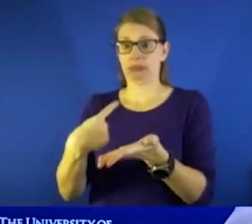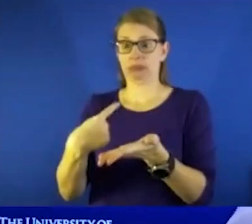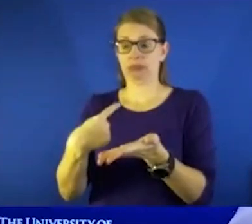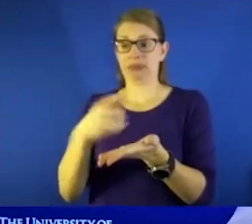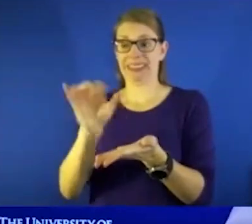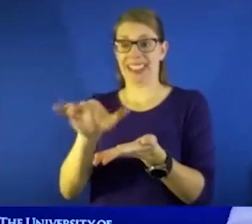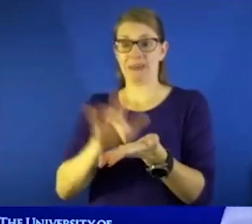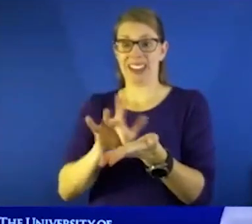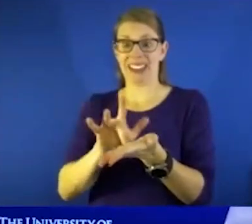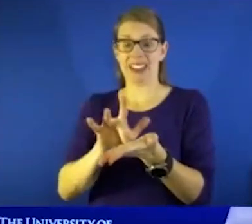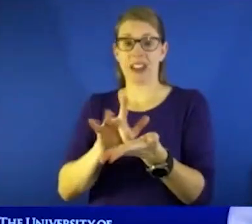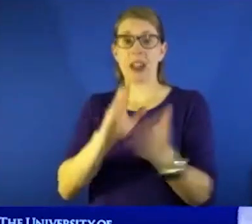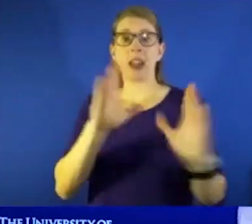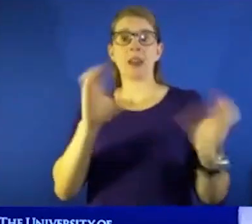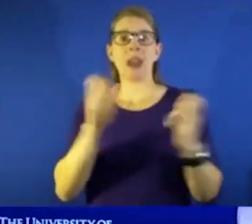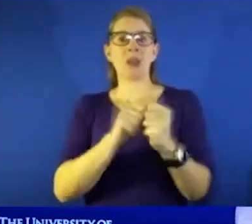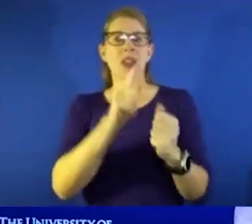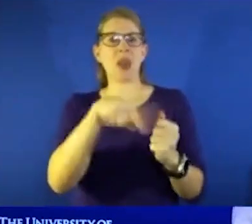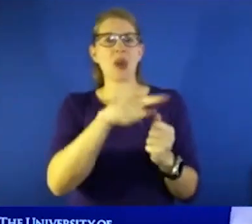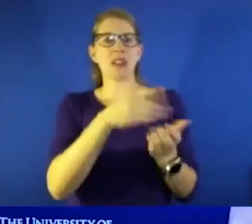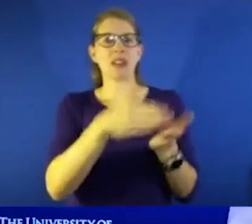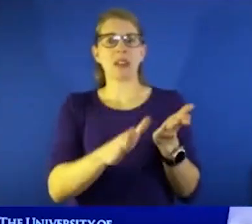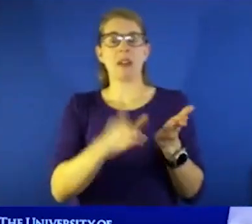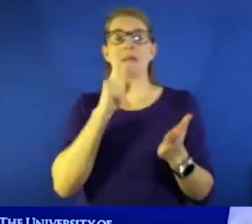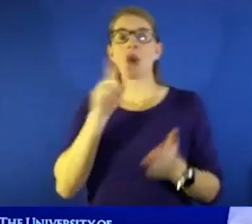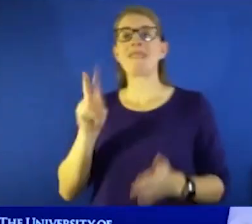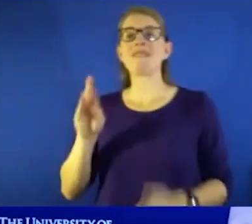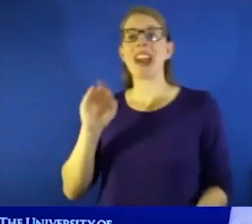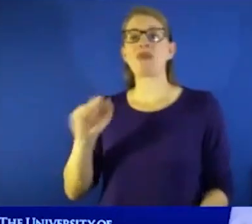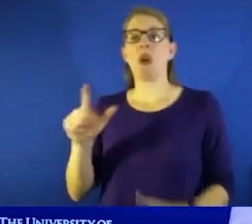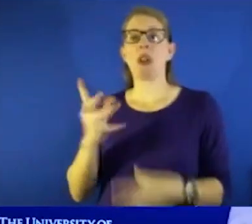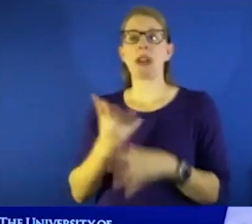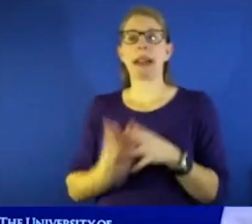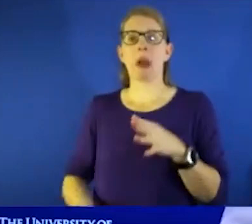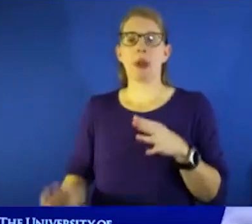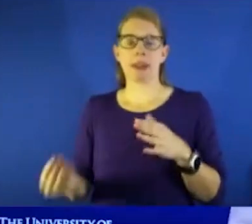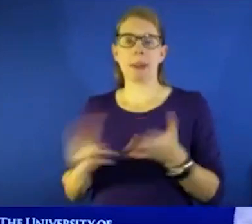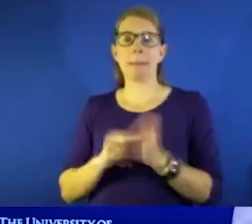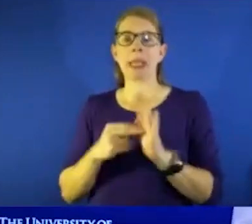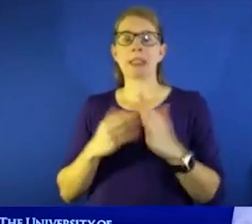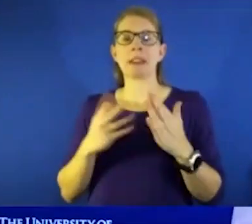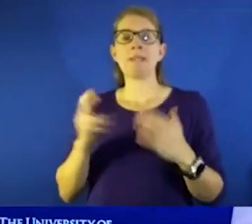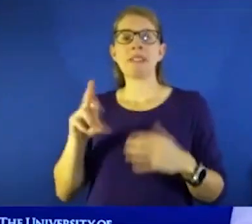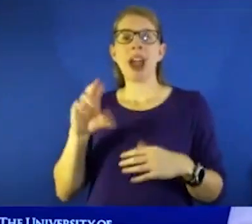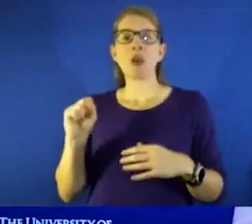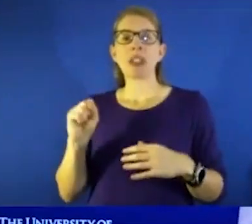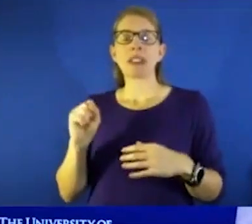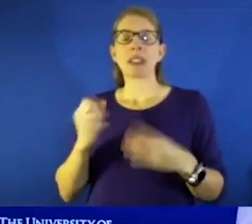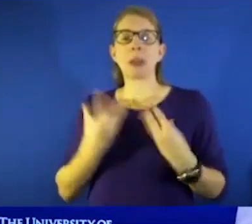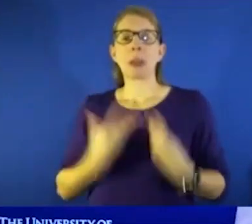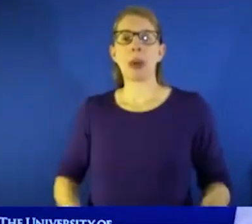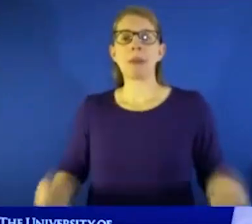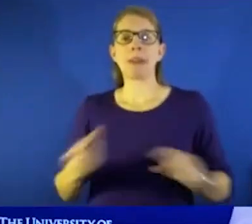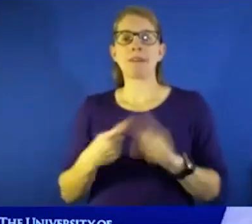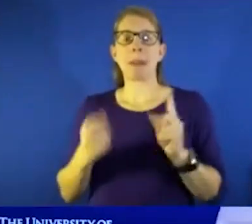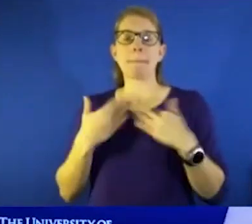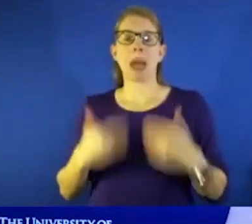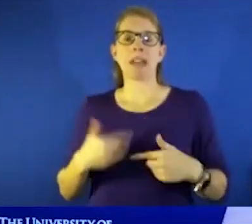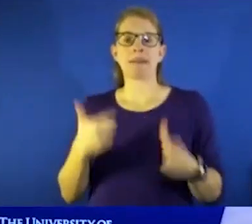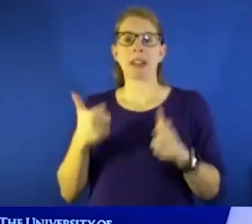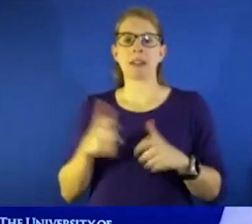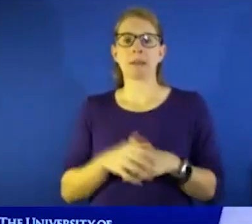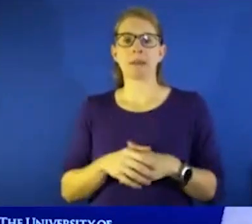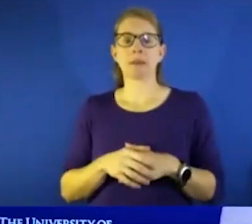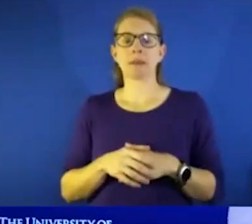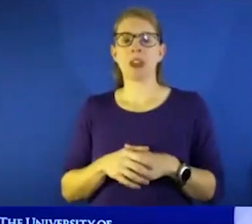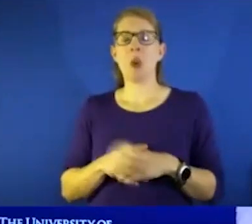as opposed who didn't, for viral clearance, so getting rid of the virus quicker, for going to the hospital, for days off of the ventilator. So it's